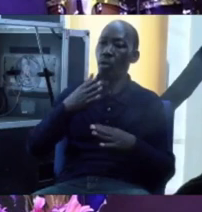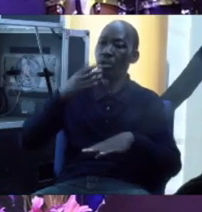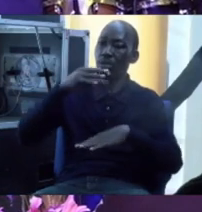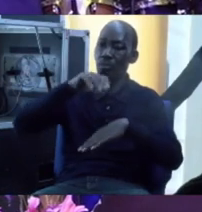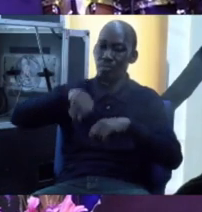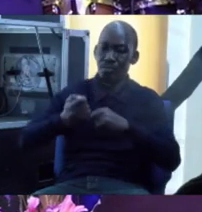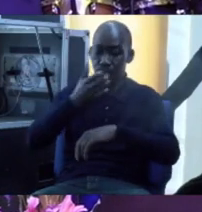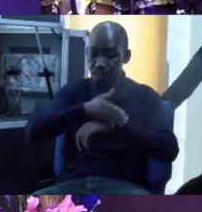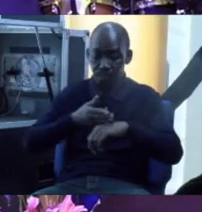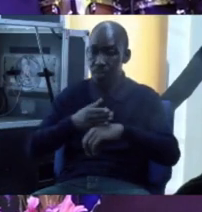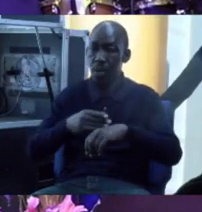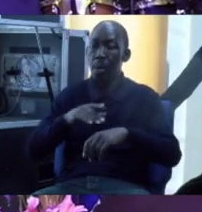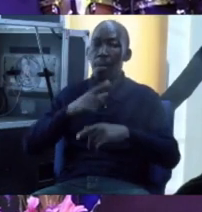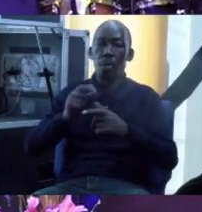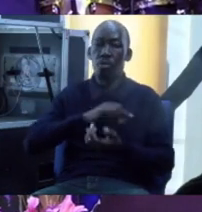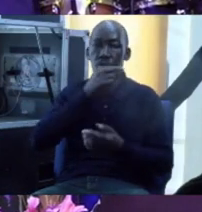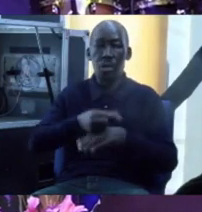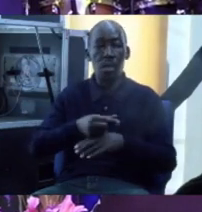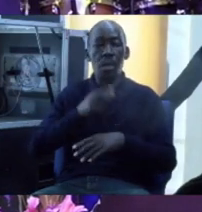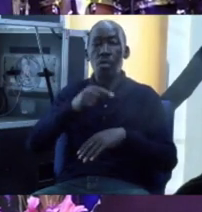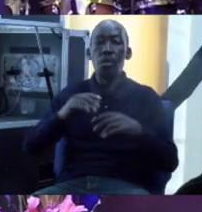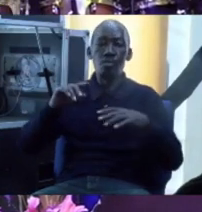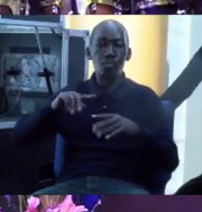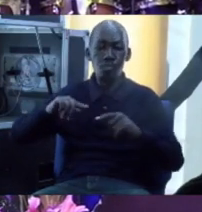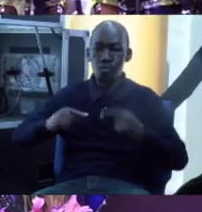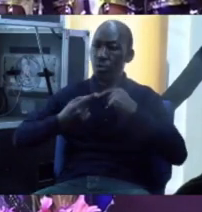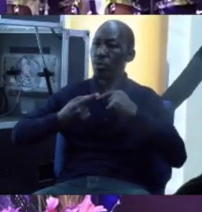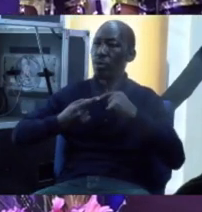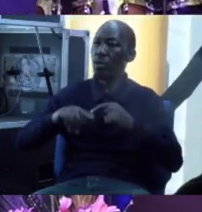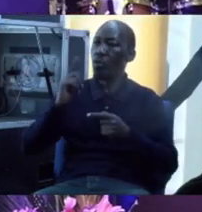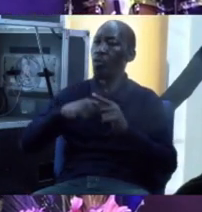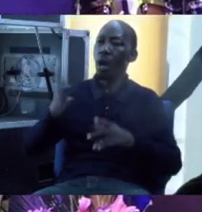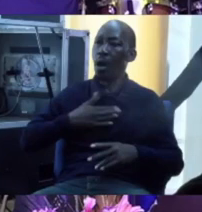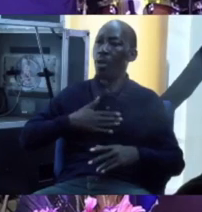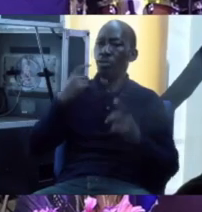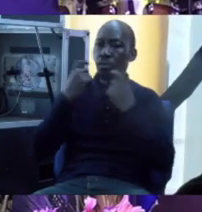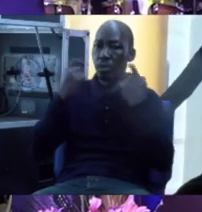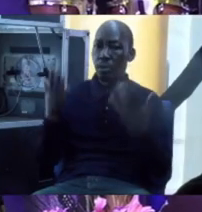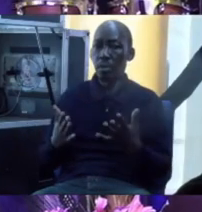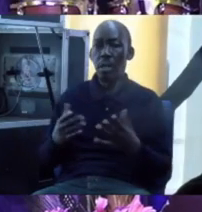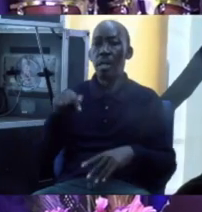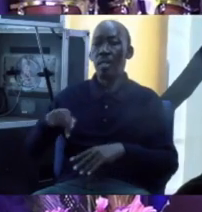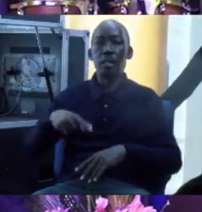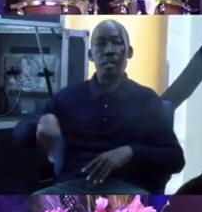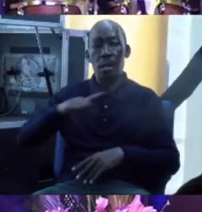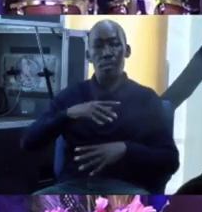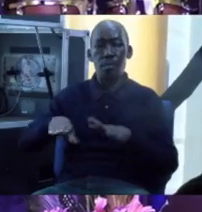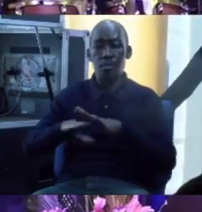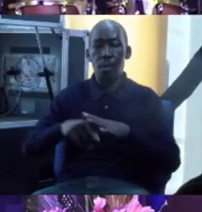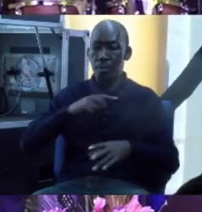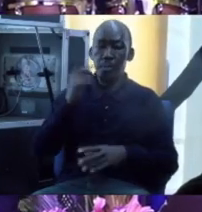kwamba aliadhibiwa kwa transgression. Kwa sababu ya makosa. He was bruised for iniquity. Kwa sababu ya makosa. The chastisement that brought our